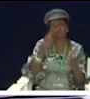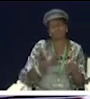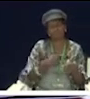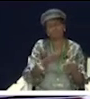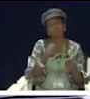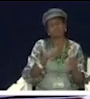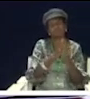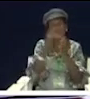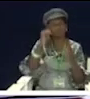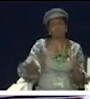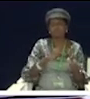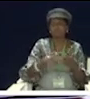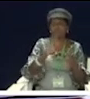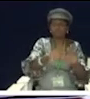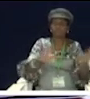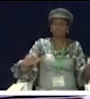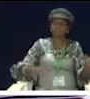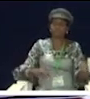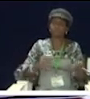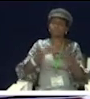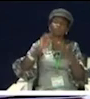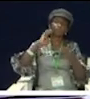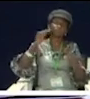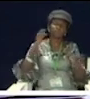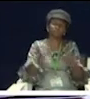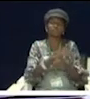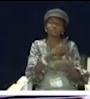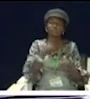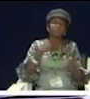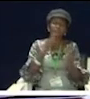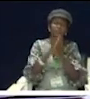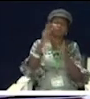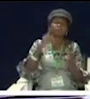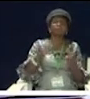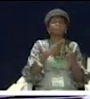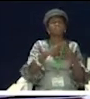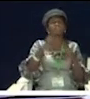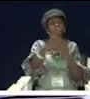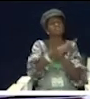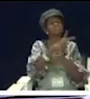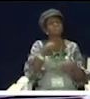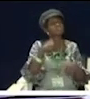to be fruitful. Pastor, pray for me." And then one day the pastor said,